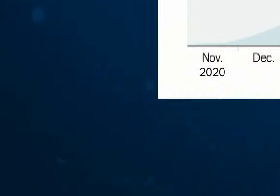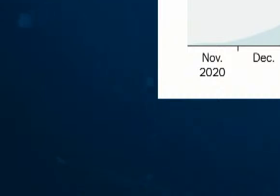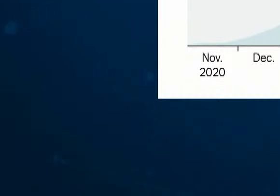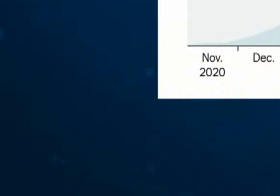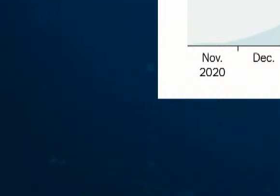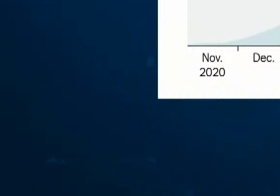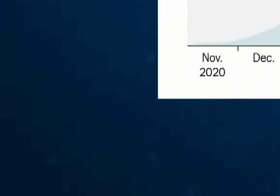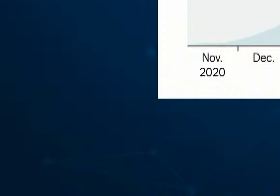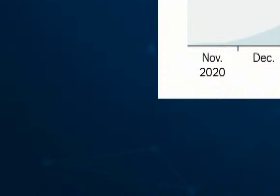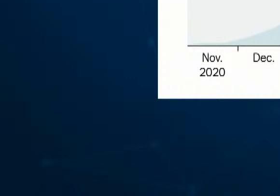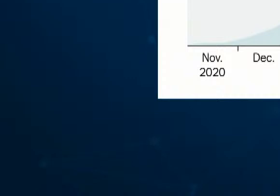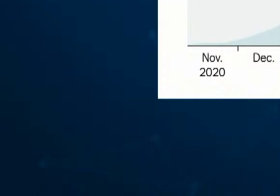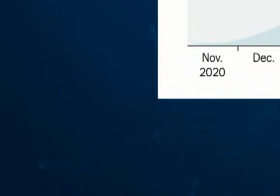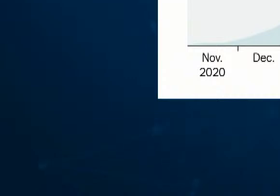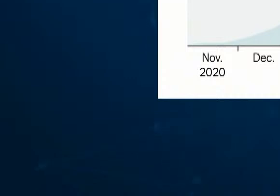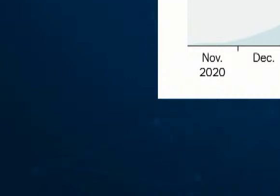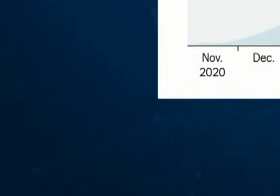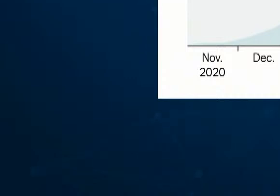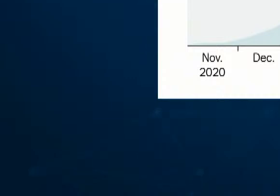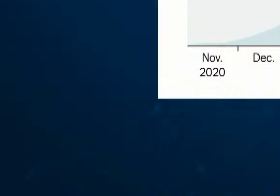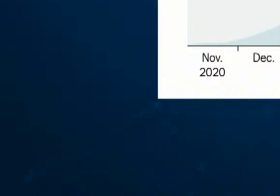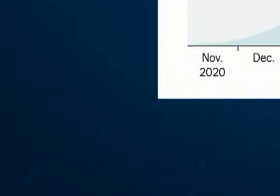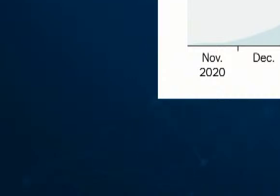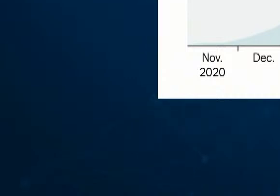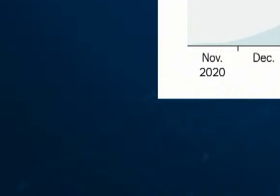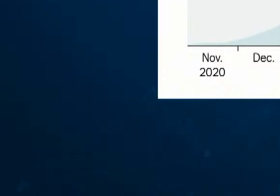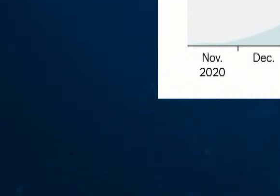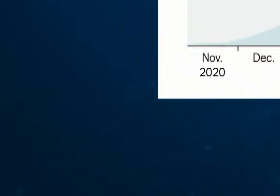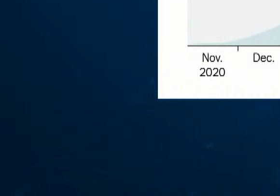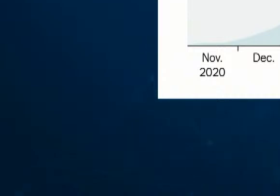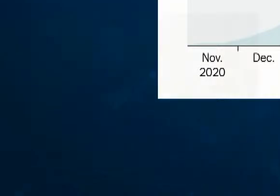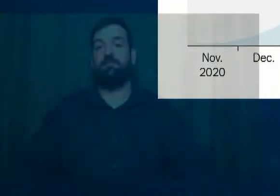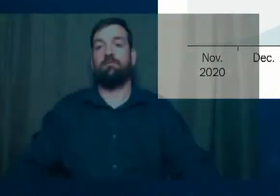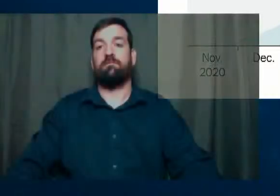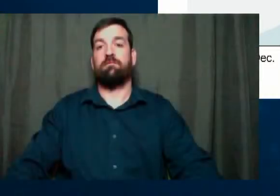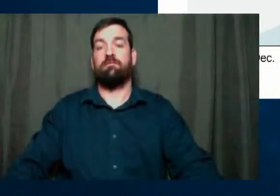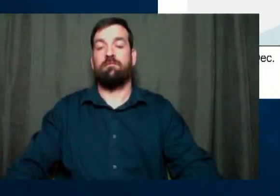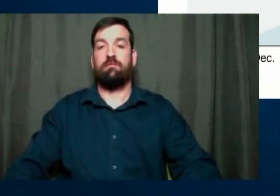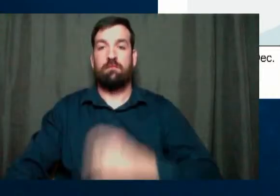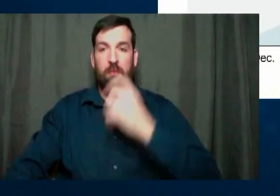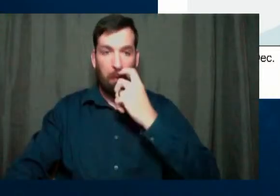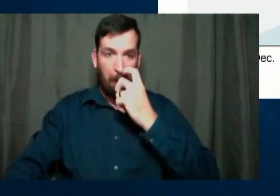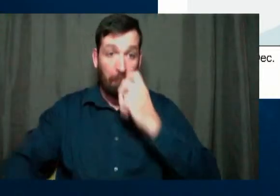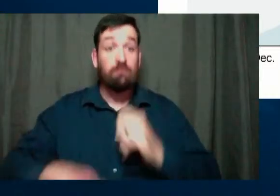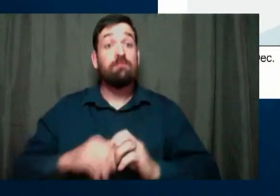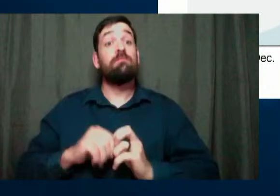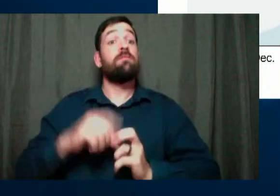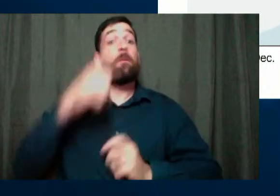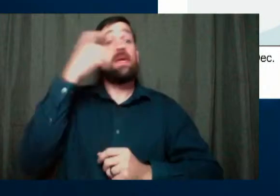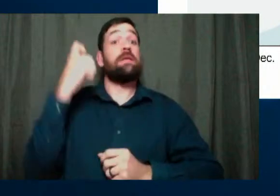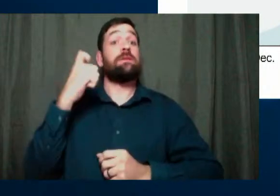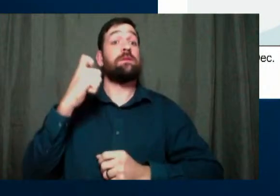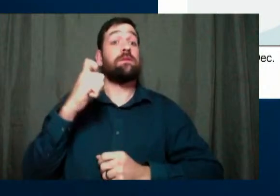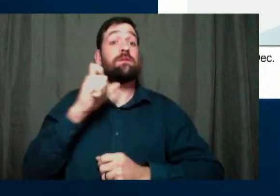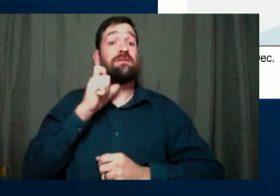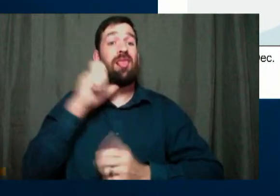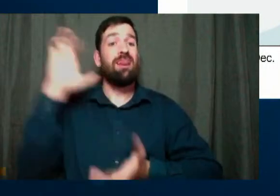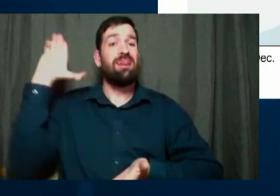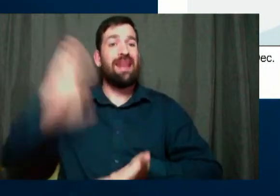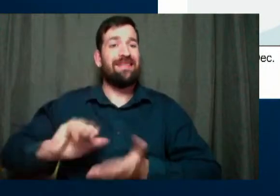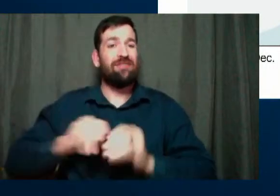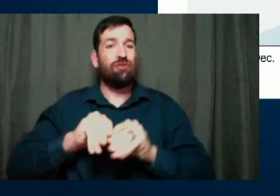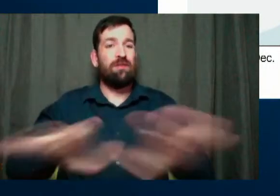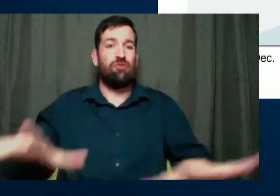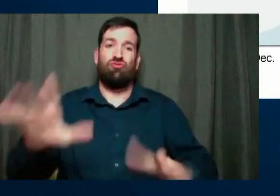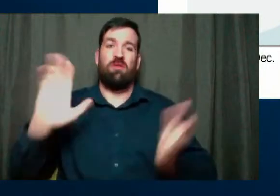of concern like Lambda and Mu didn't really take off as much because they aren't quite as transmissible as the Delta variant.